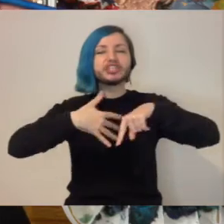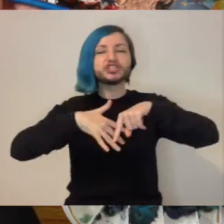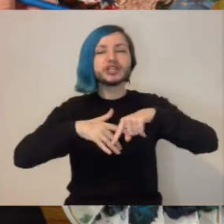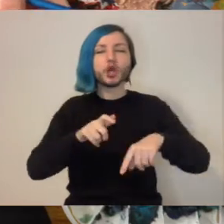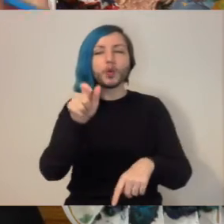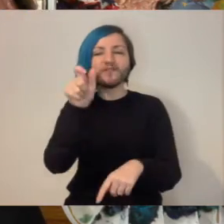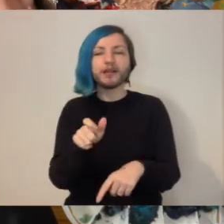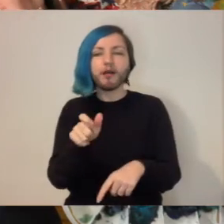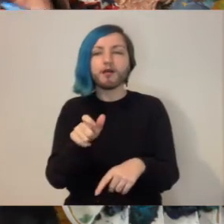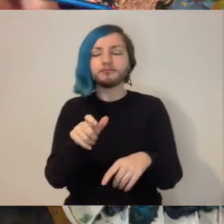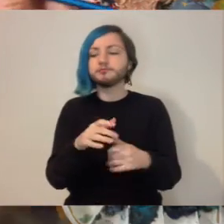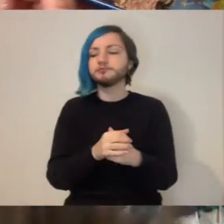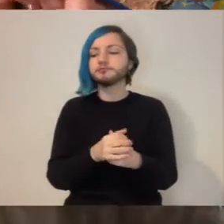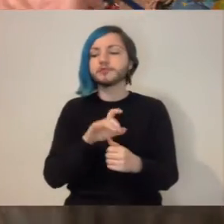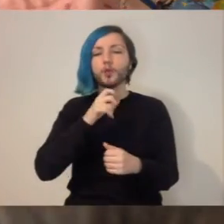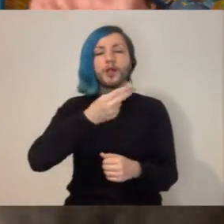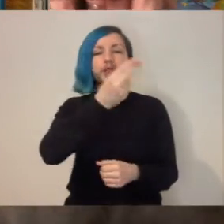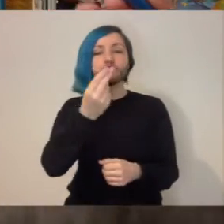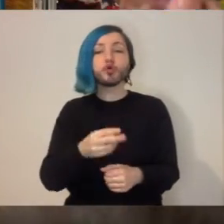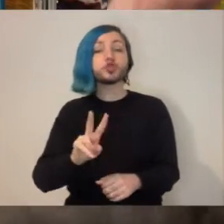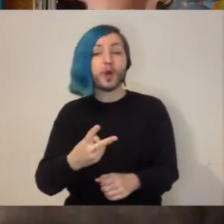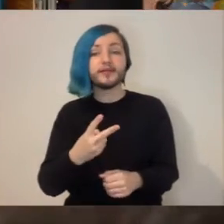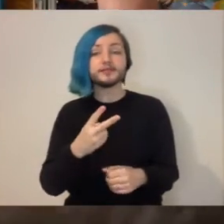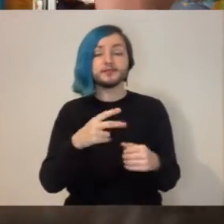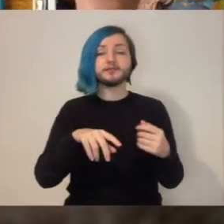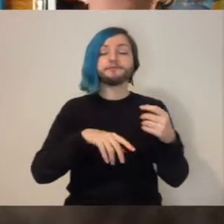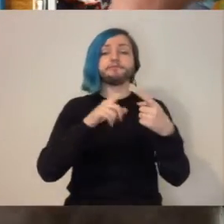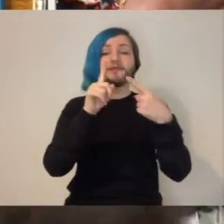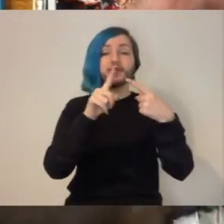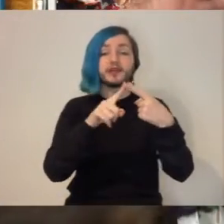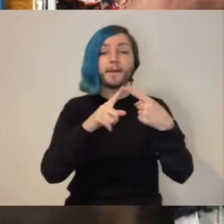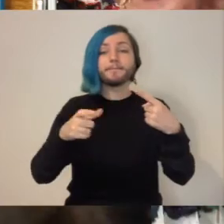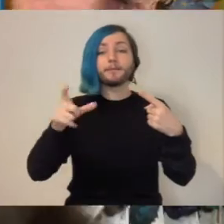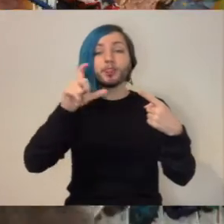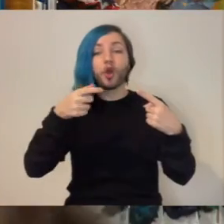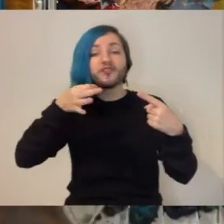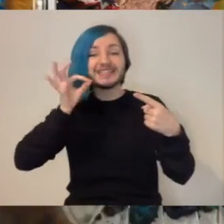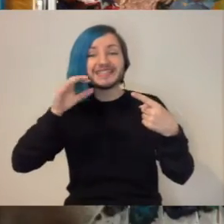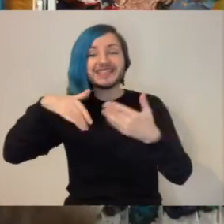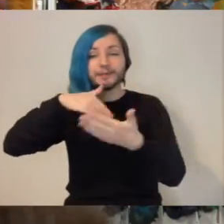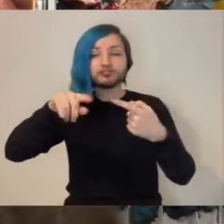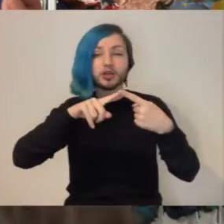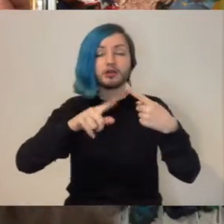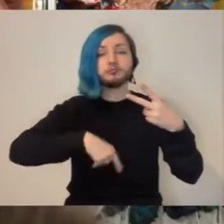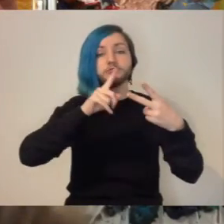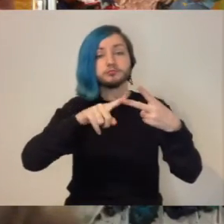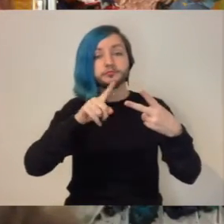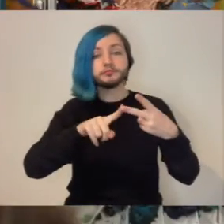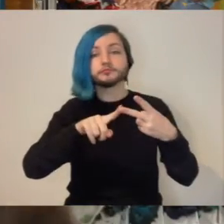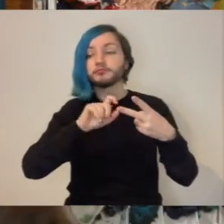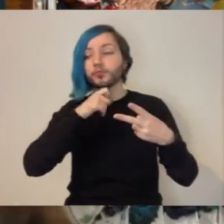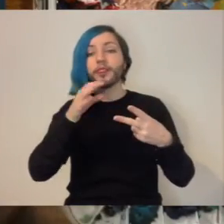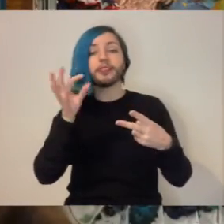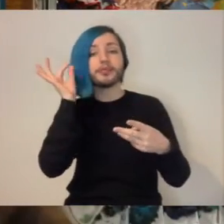with, okay? So we're just going to do a little shadow figure. I'm going to draw this twice. Once with the coffee and tea, and then I'm going to go over it